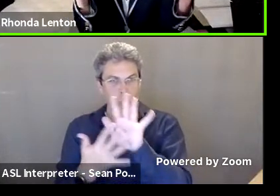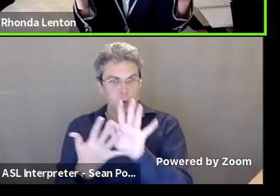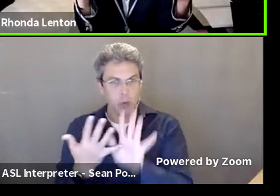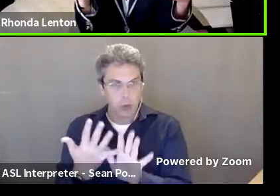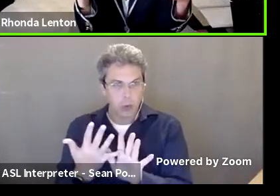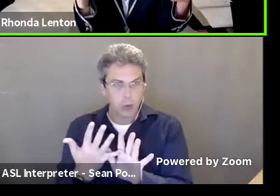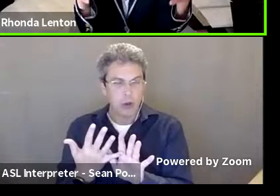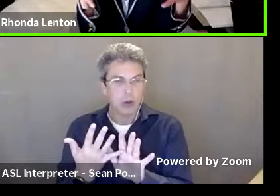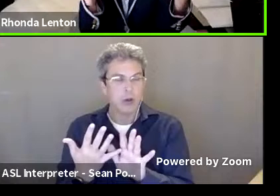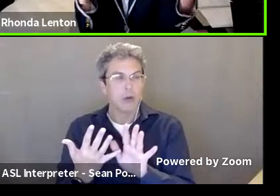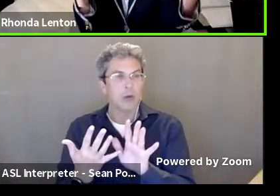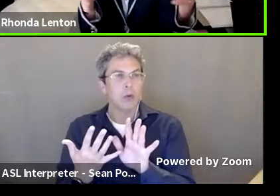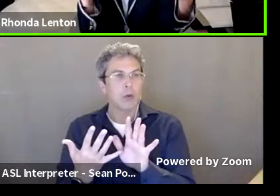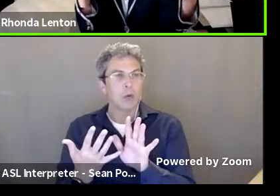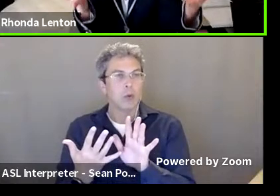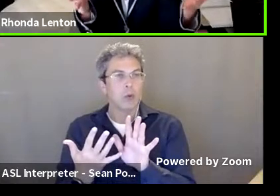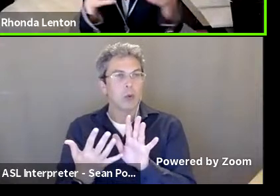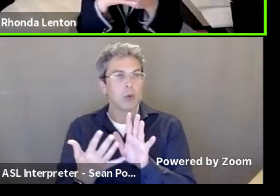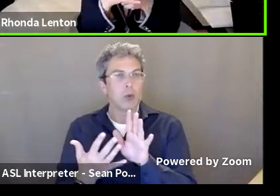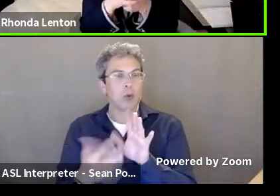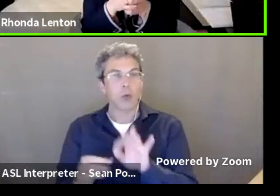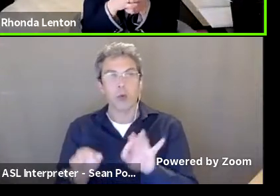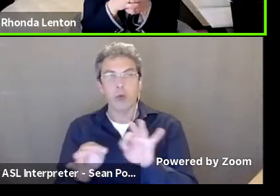increasingly open,